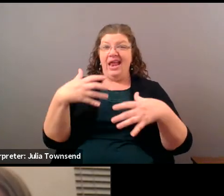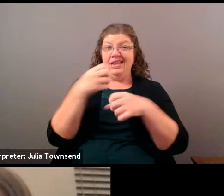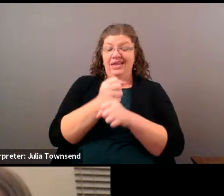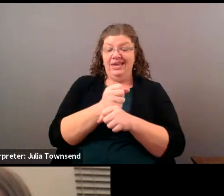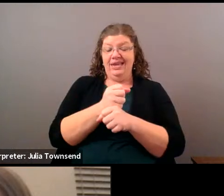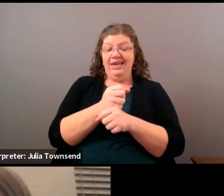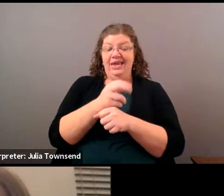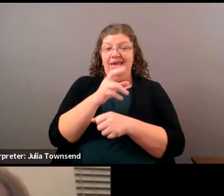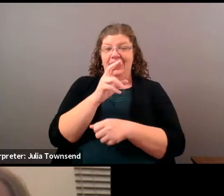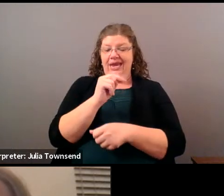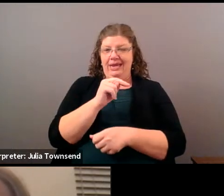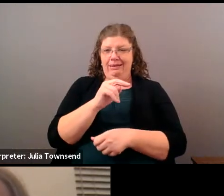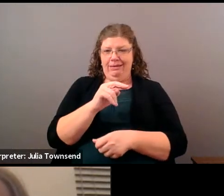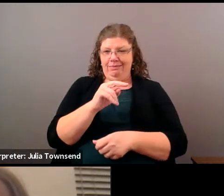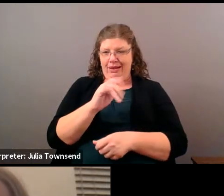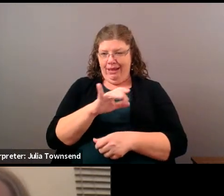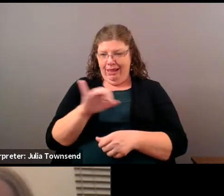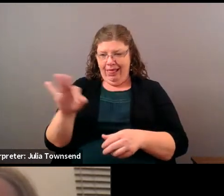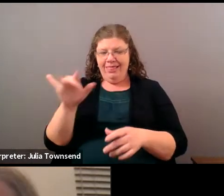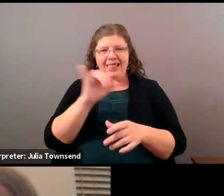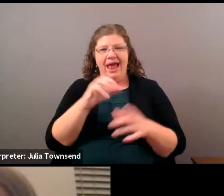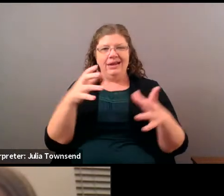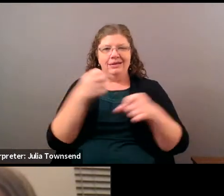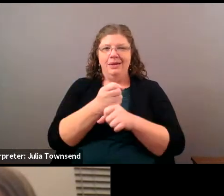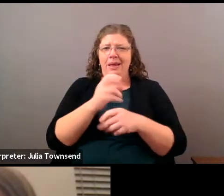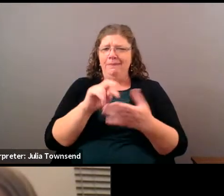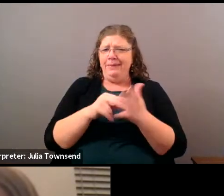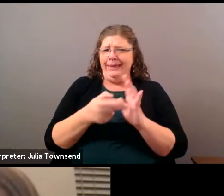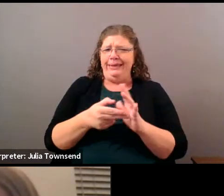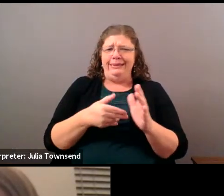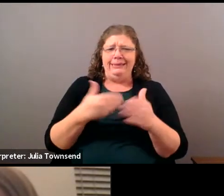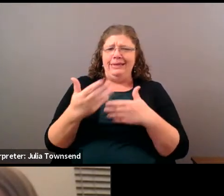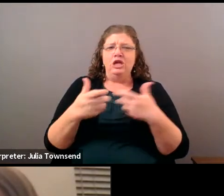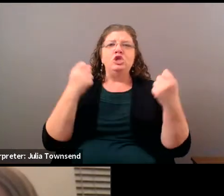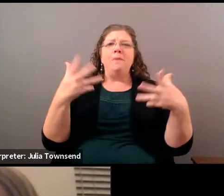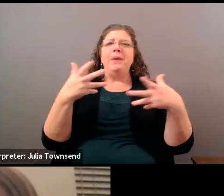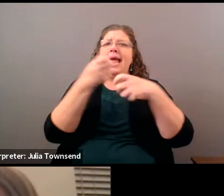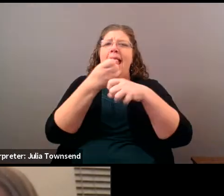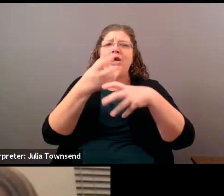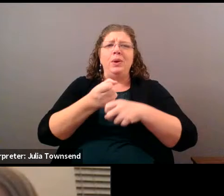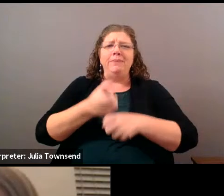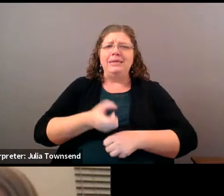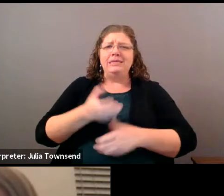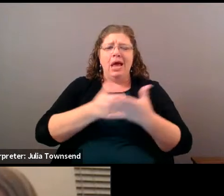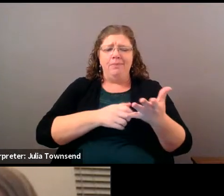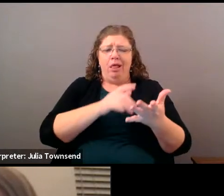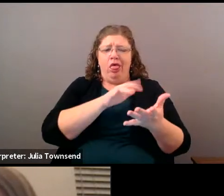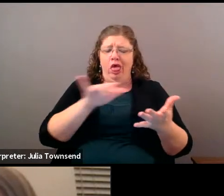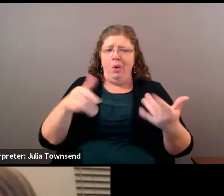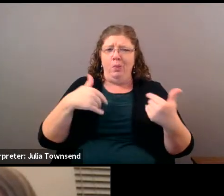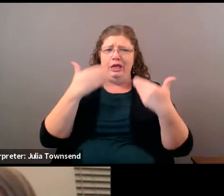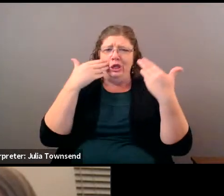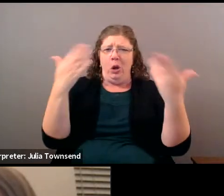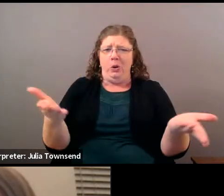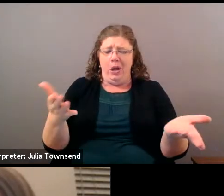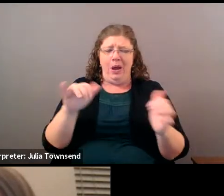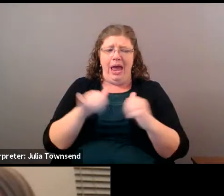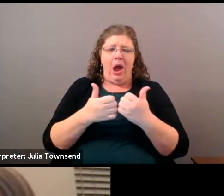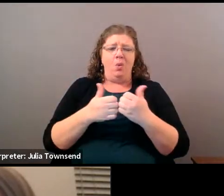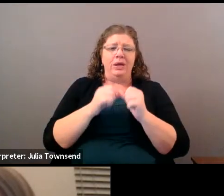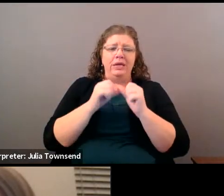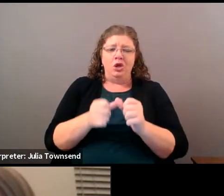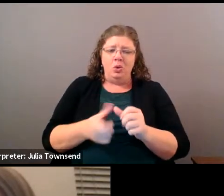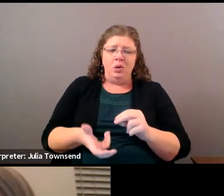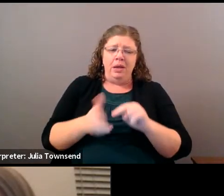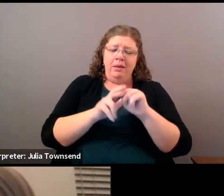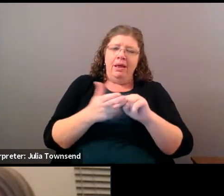Science Standards. I'm just telling you, because there's so much, like, there were so many acronyms of what we don't know, and you know how we continue to build upon, you know, this important